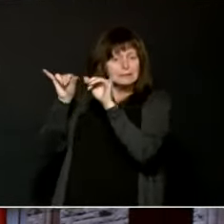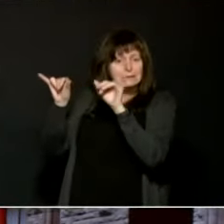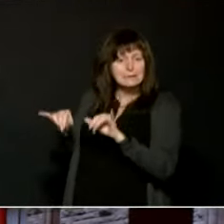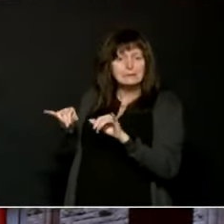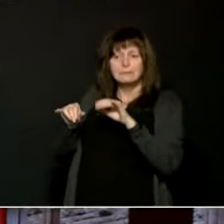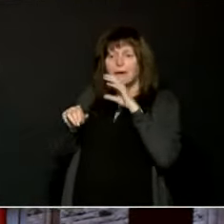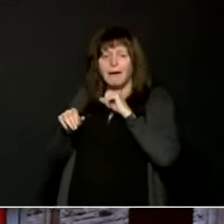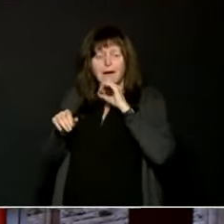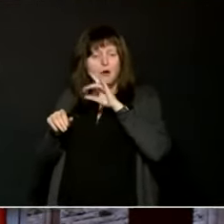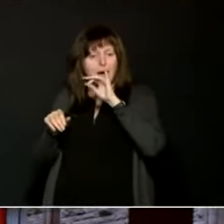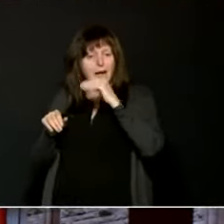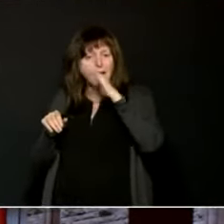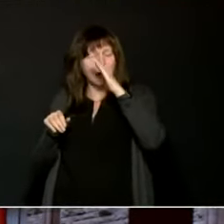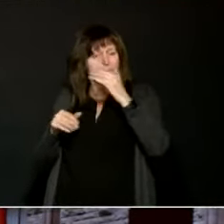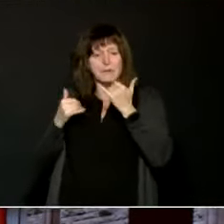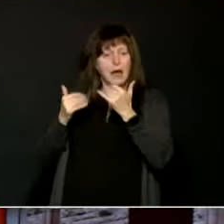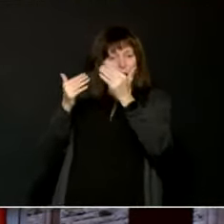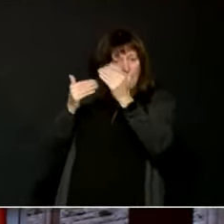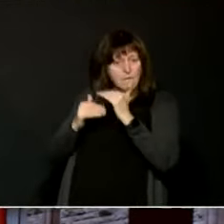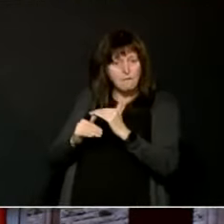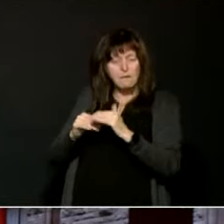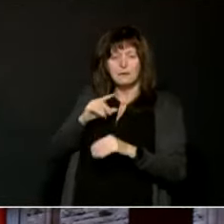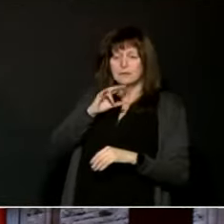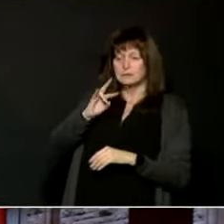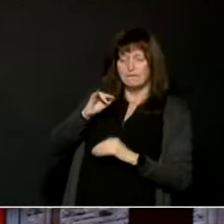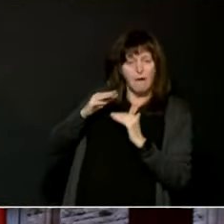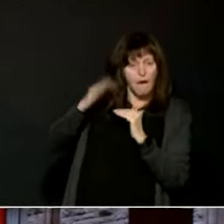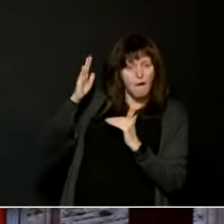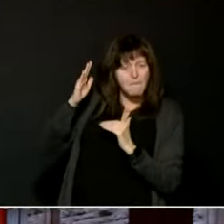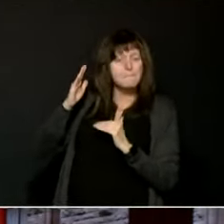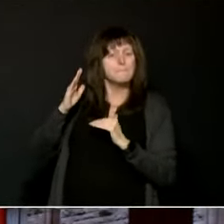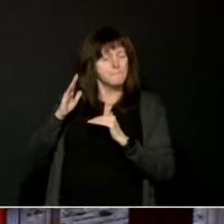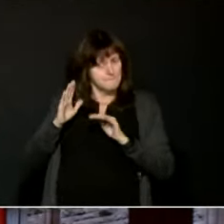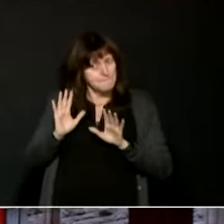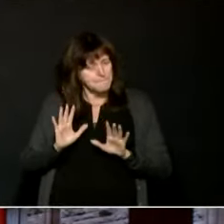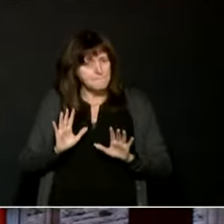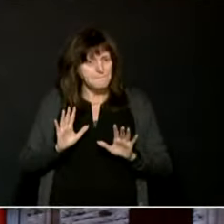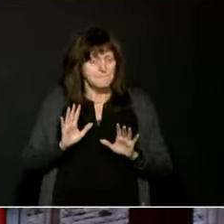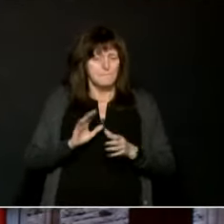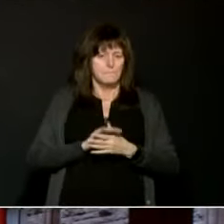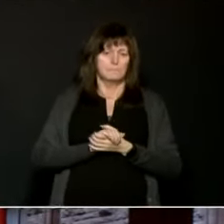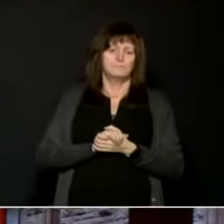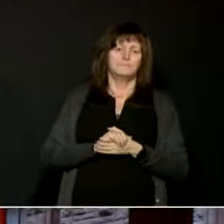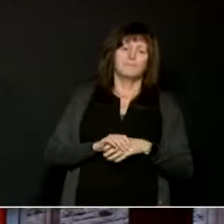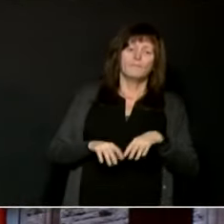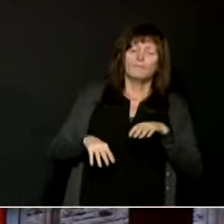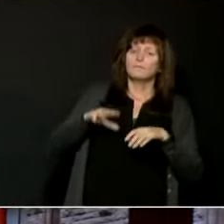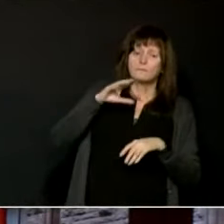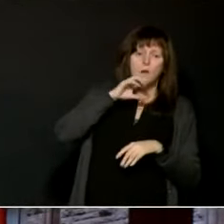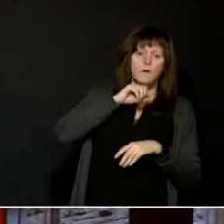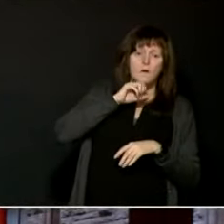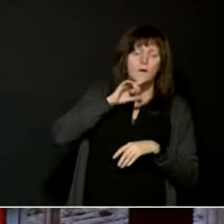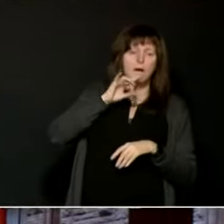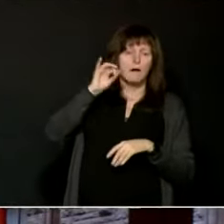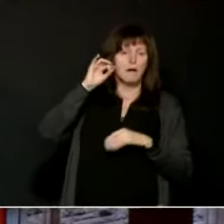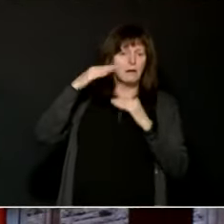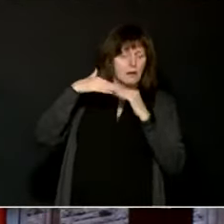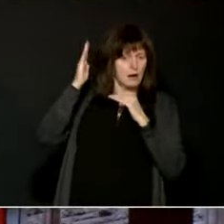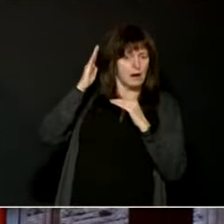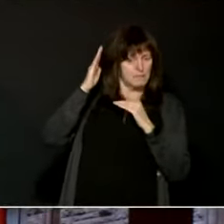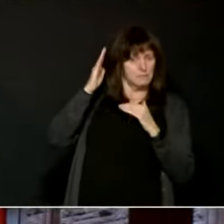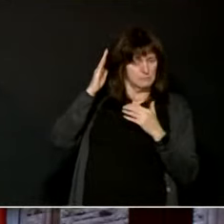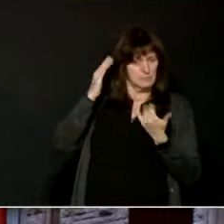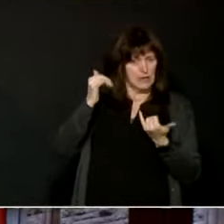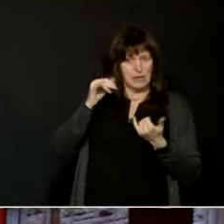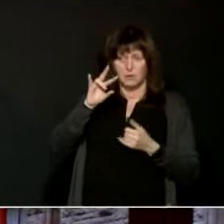as our percent coverage in the over 80s has moved above 80%. And we still want to make further headway on that group there, as well as